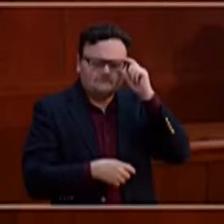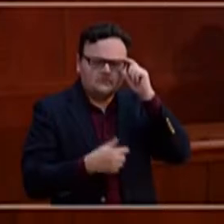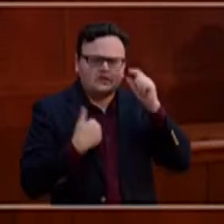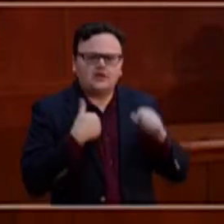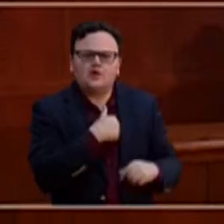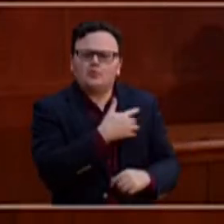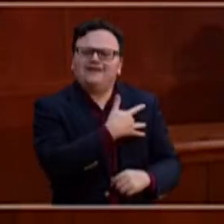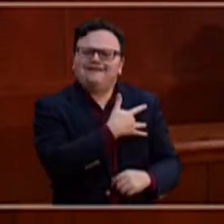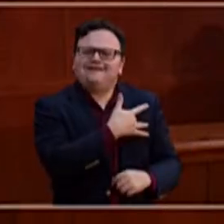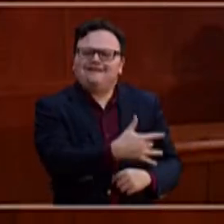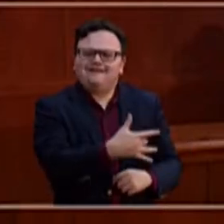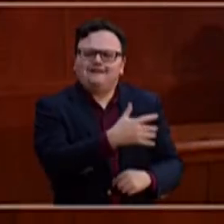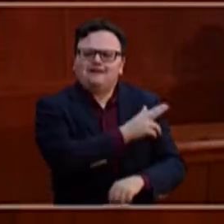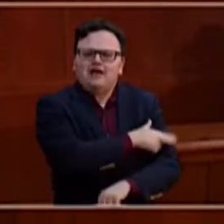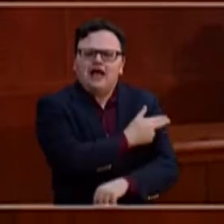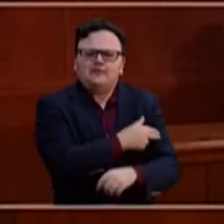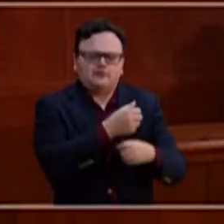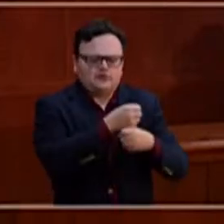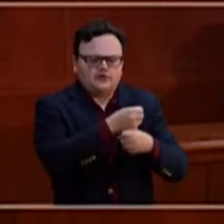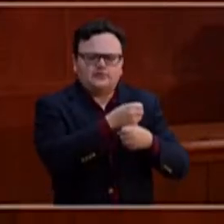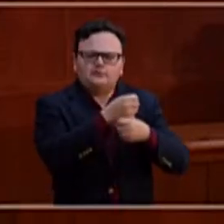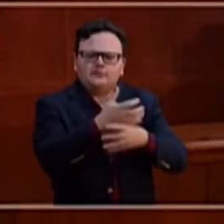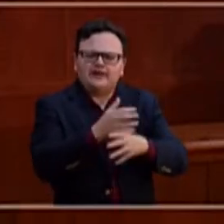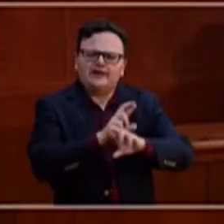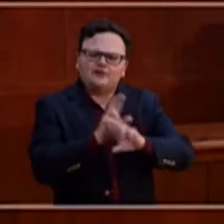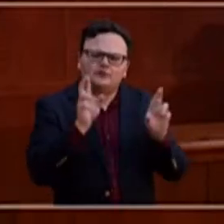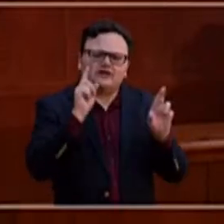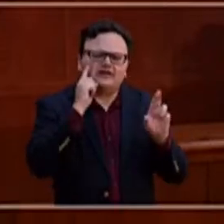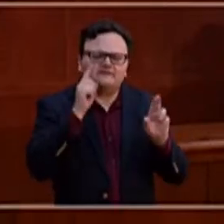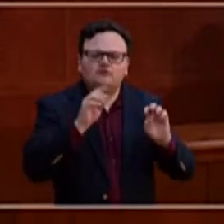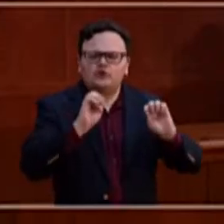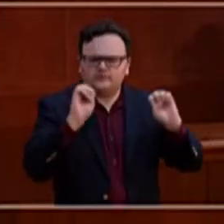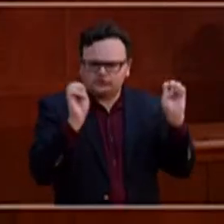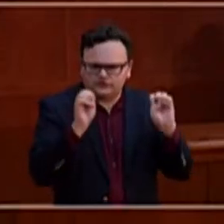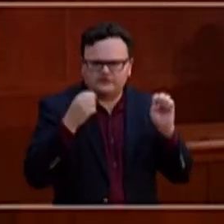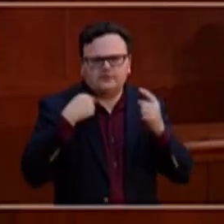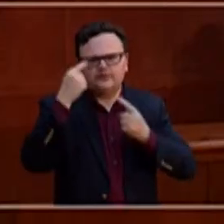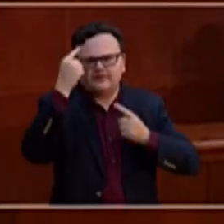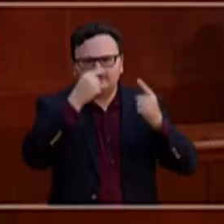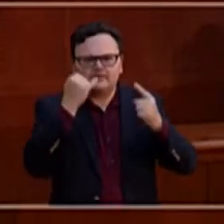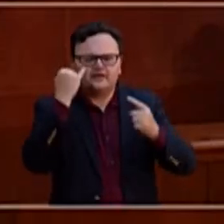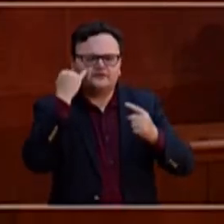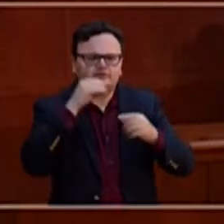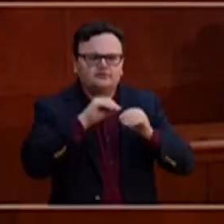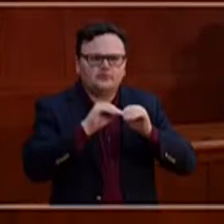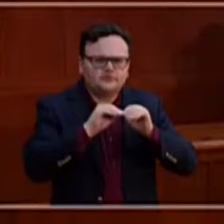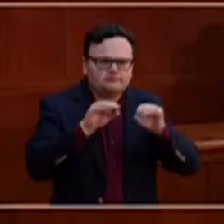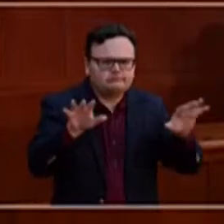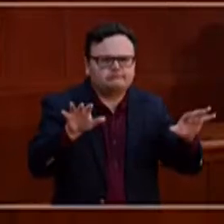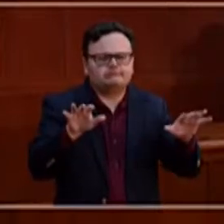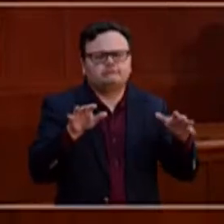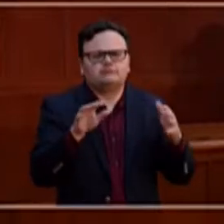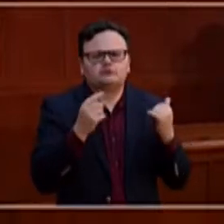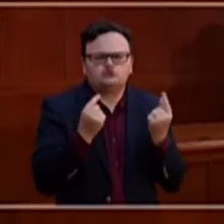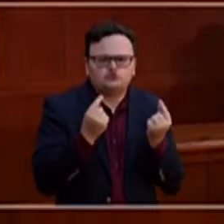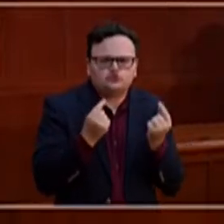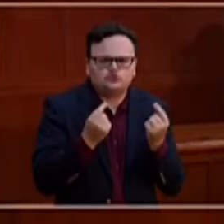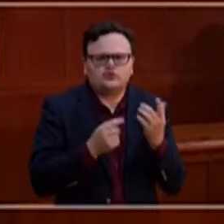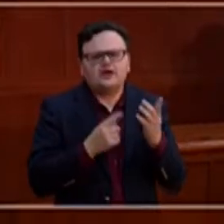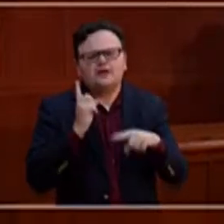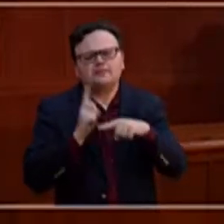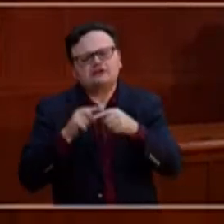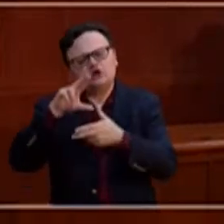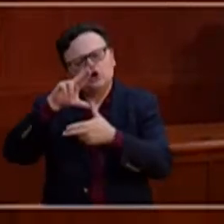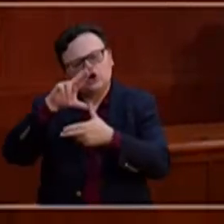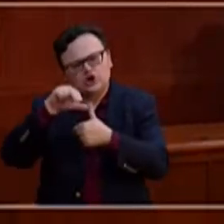in emergency preparedness and response. Pandemic is part of it. Certainly you all are more familiar with hurricanes and what we do from that perspective,